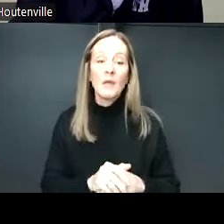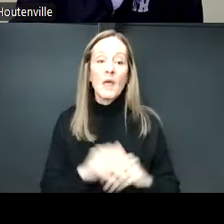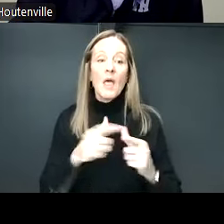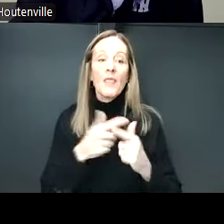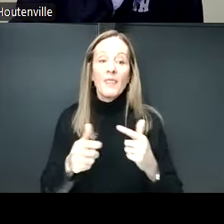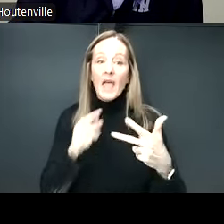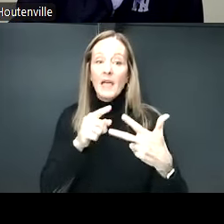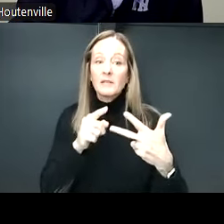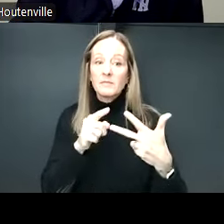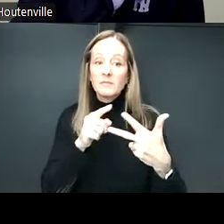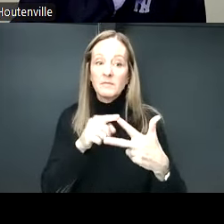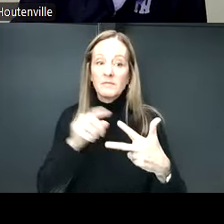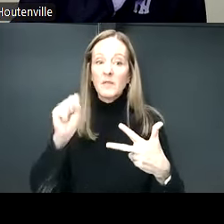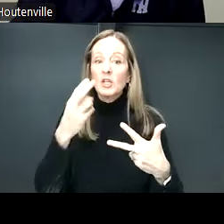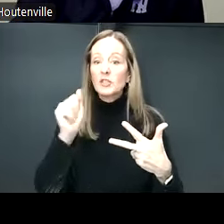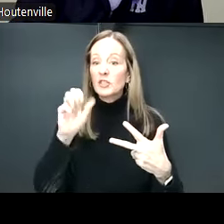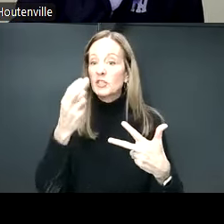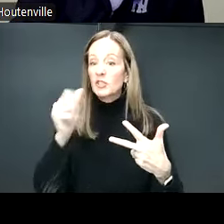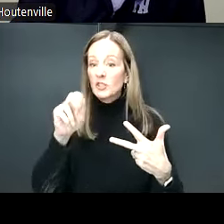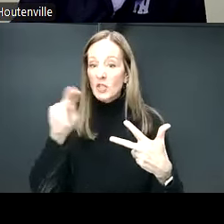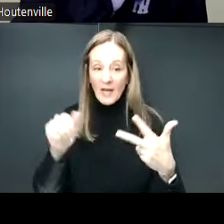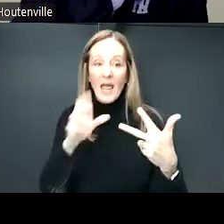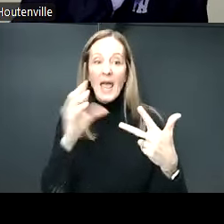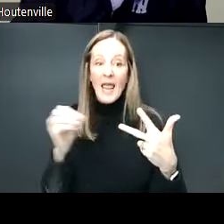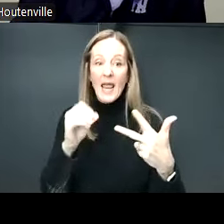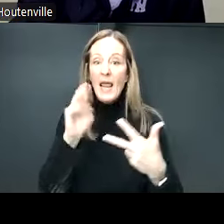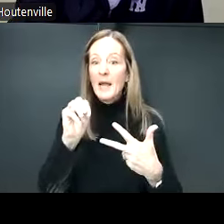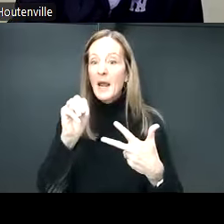Marin, as in Marin County,